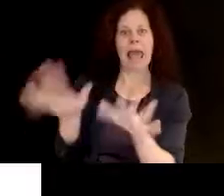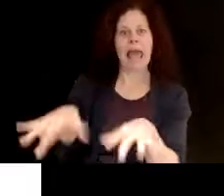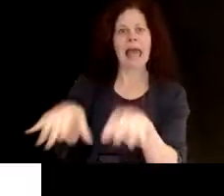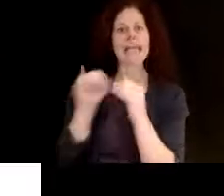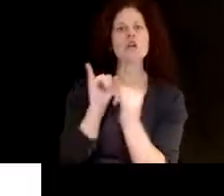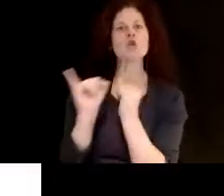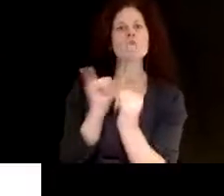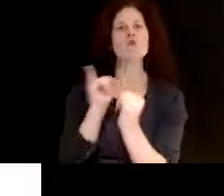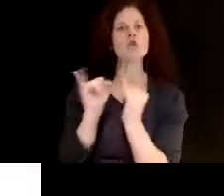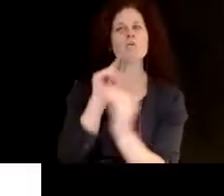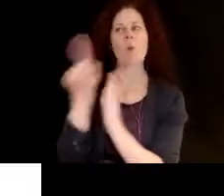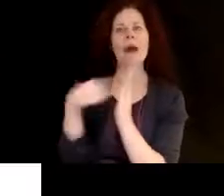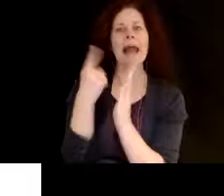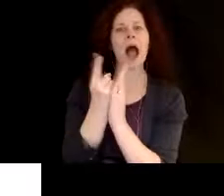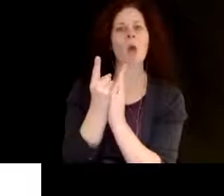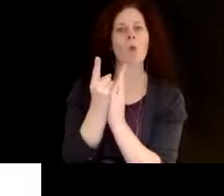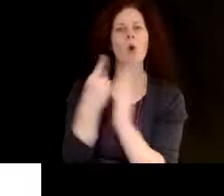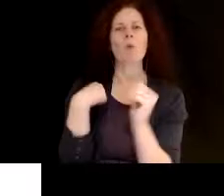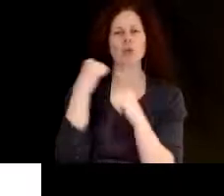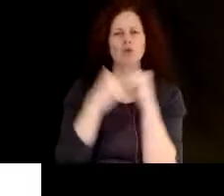guide. Next slide.